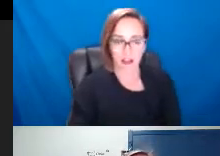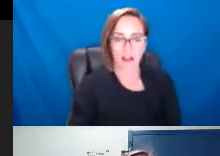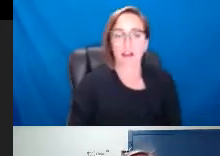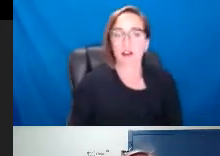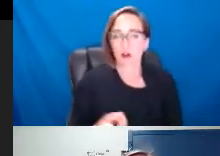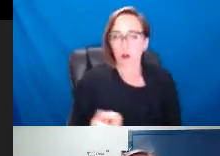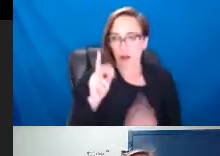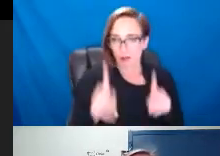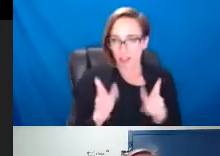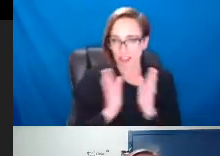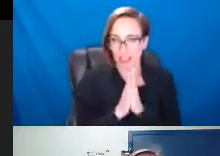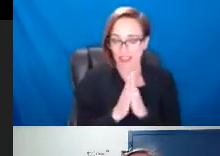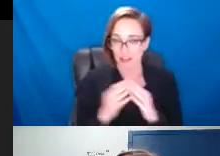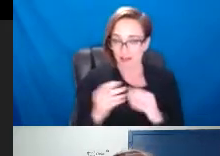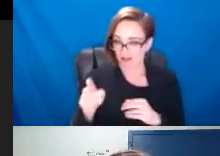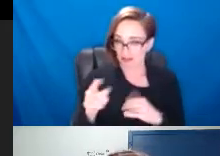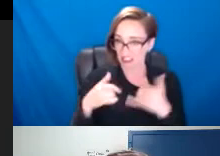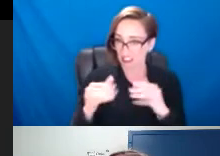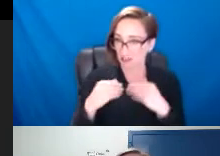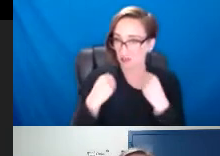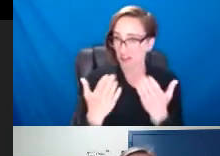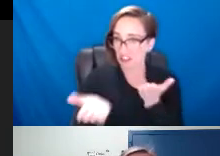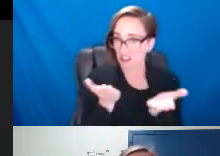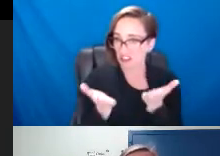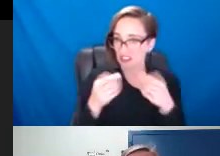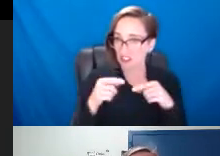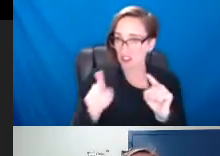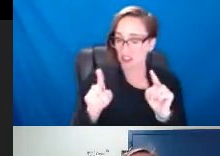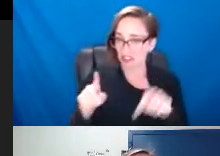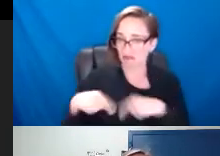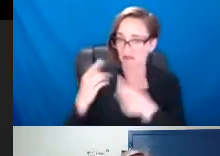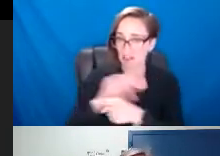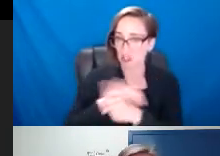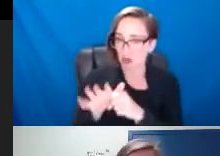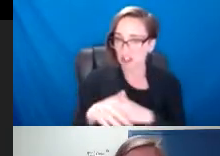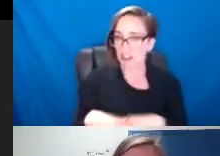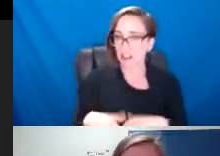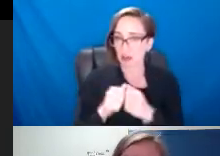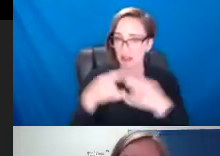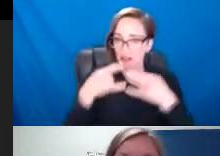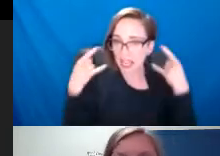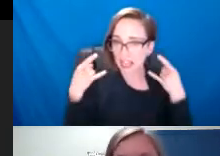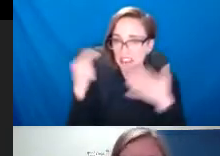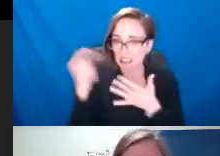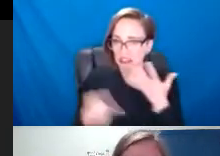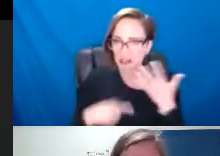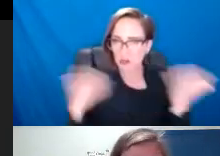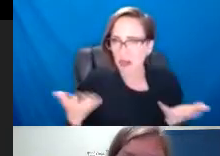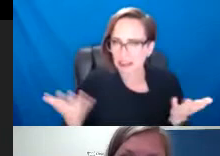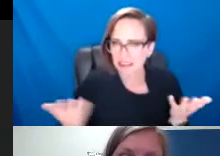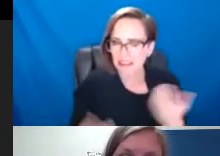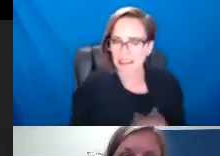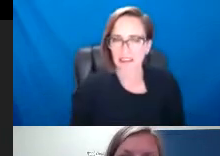our services been delivered during COVID masking restrictions? Great question. Being